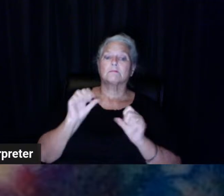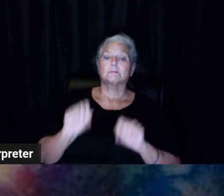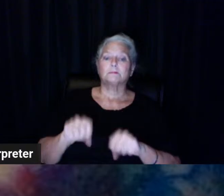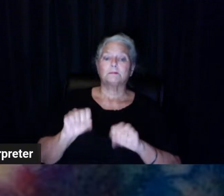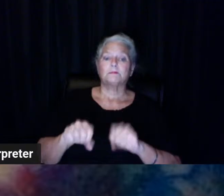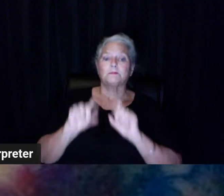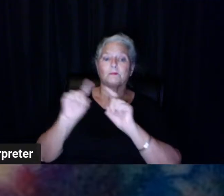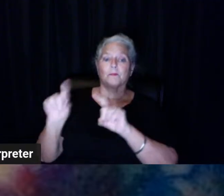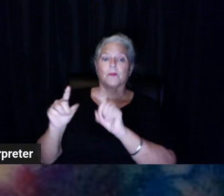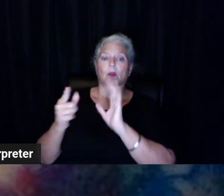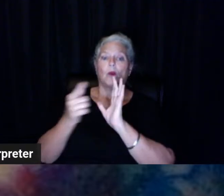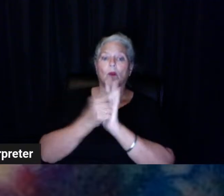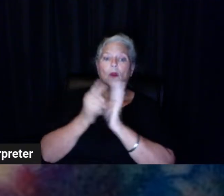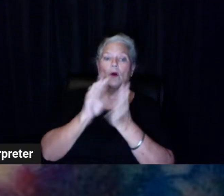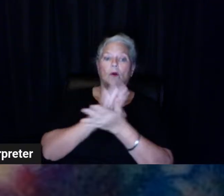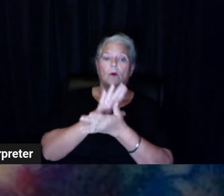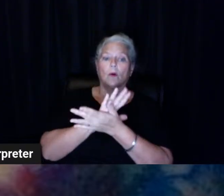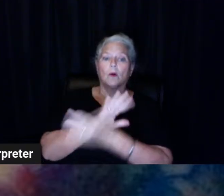but